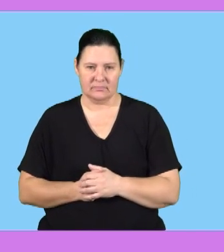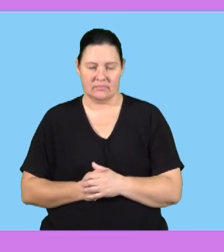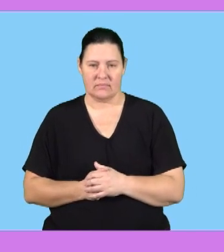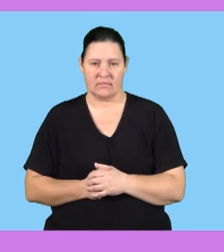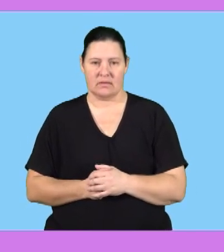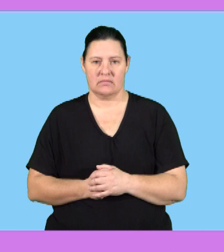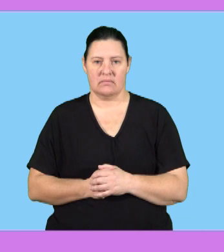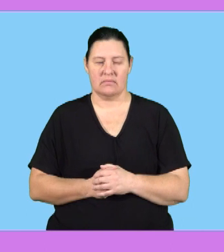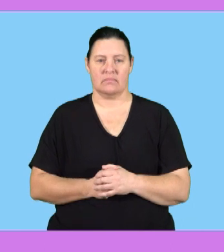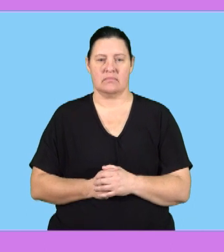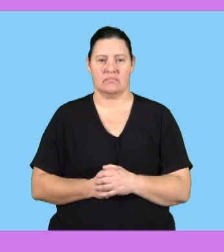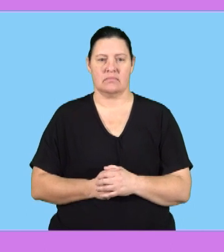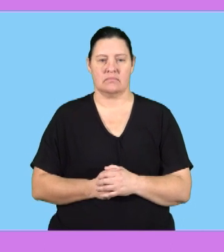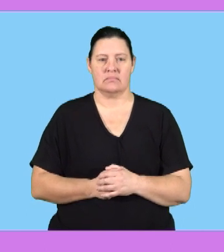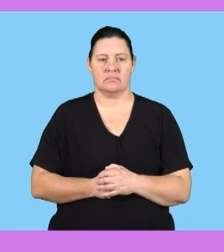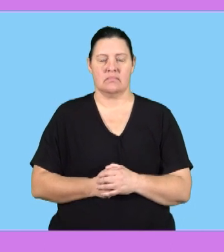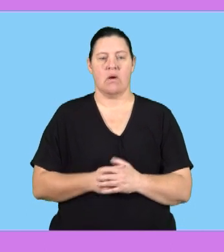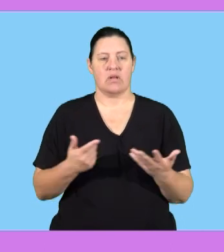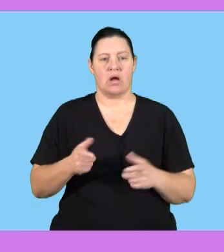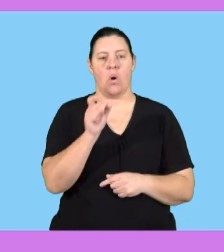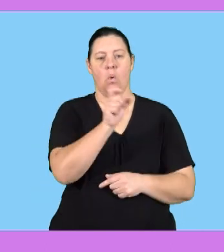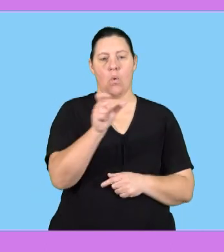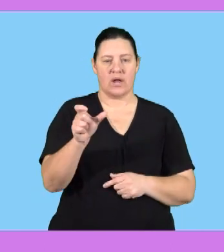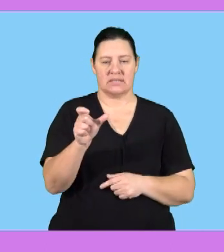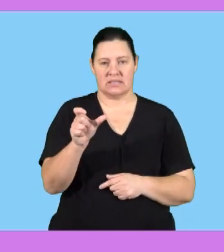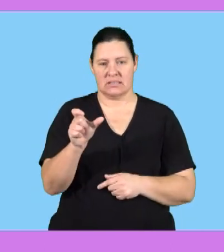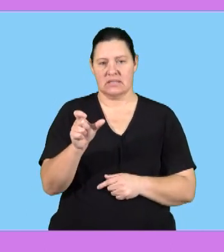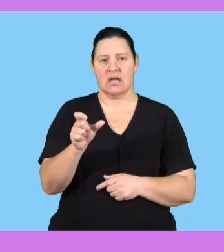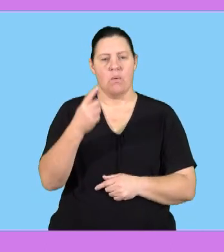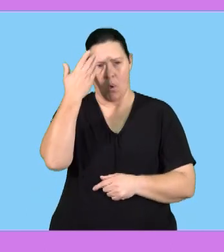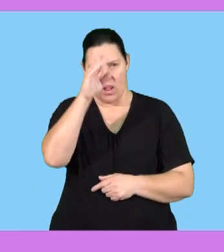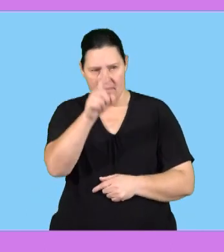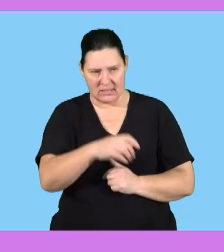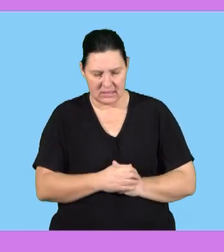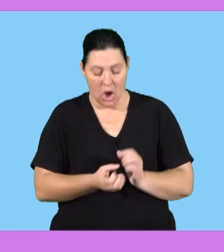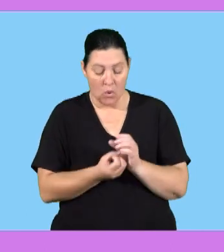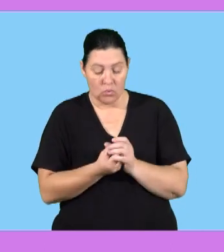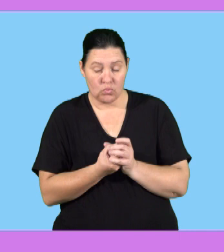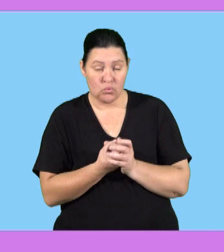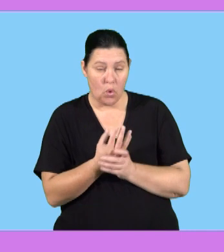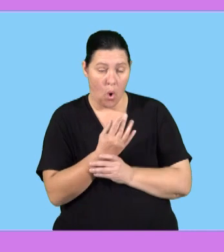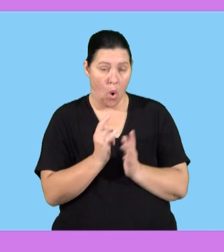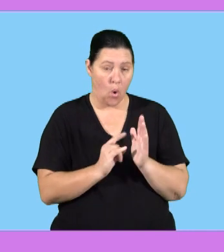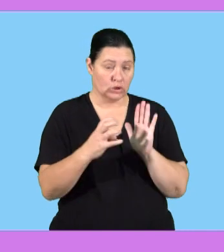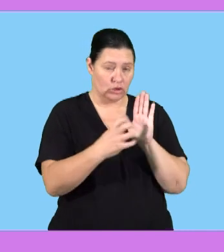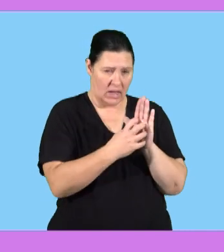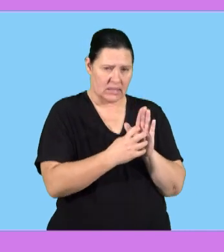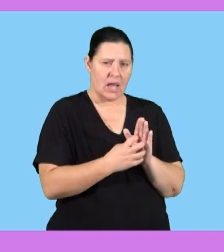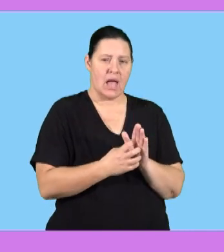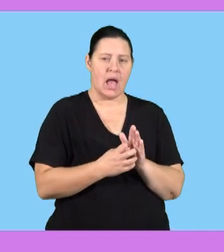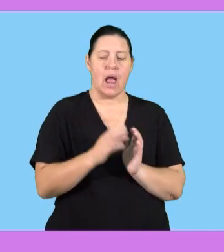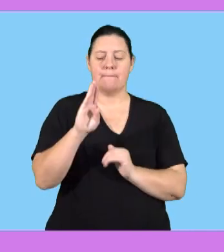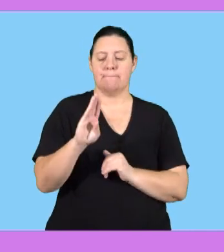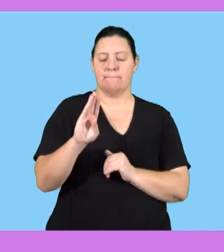clear to all of you. Let's quickly look at some words that you should be familiar with. I indicated here that the growth chart is used to compare